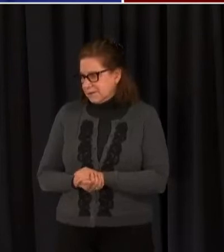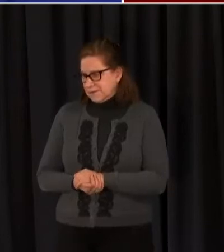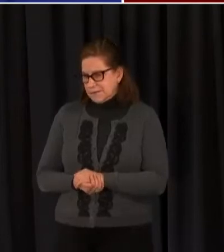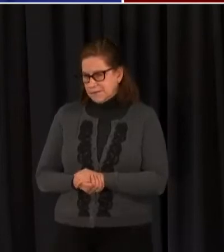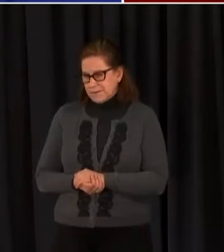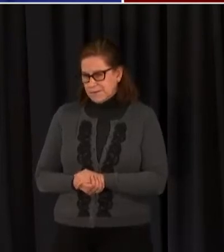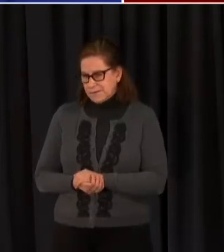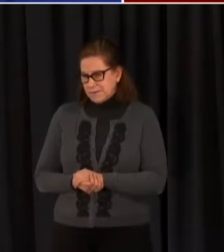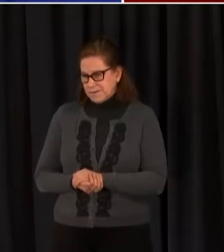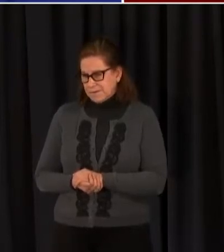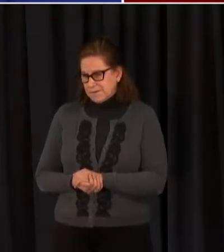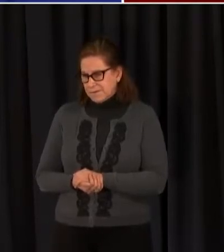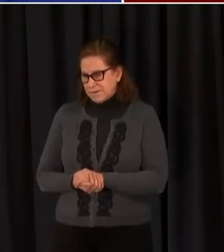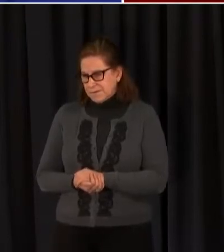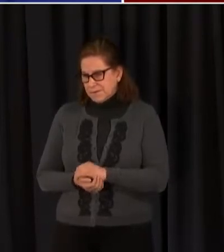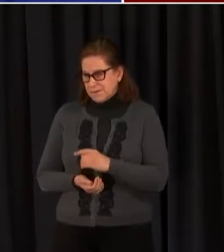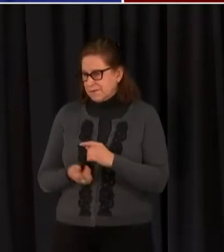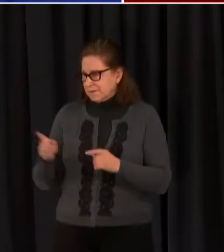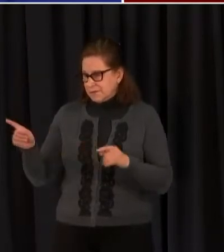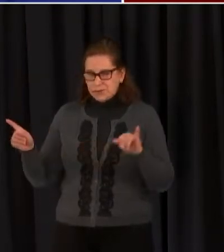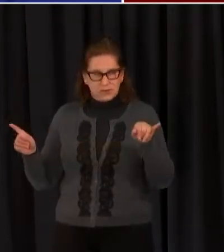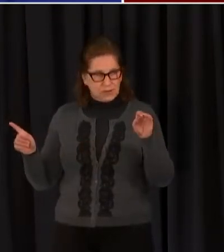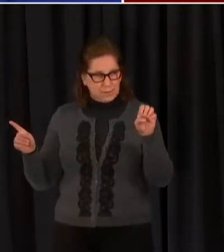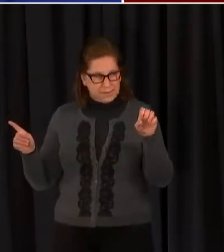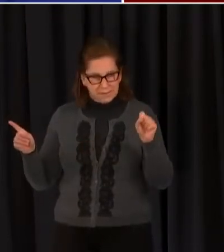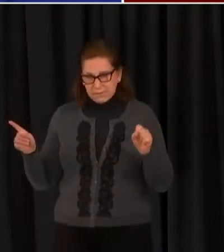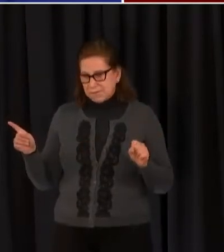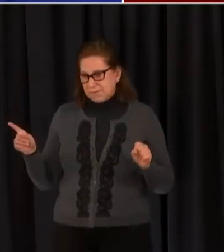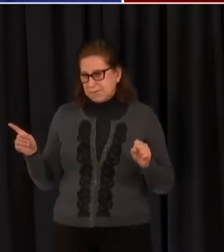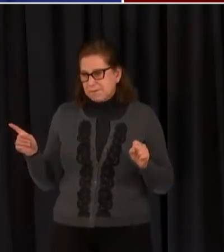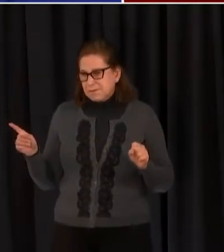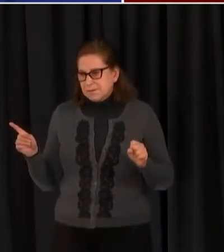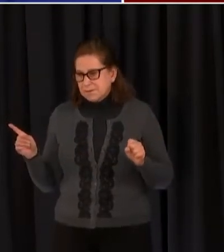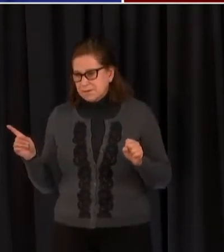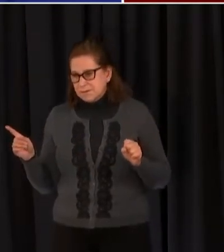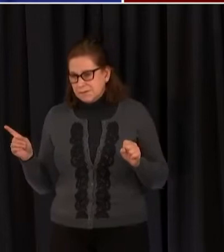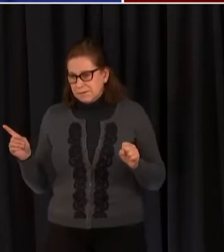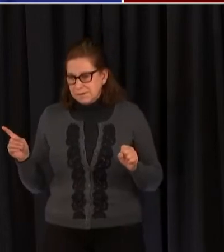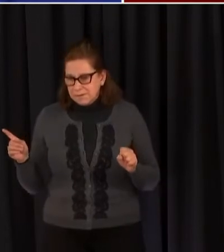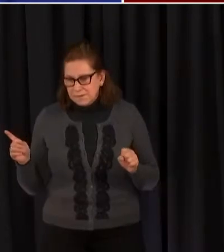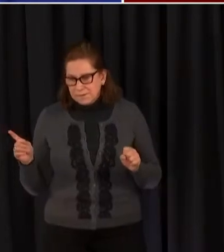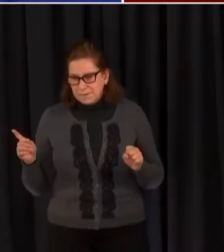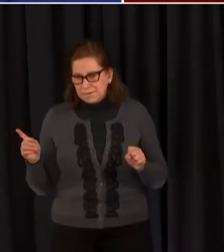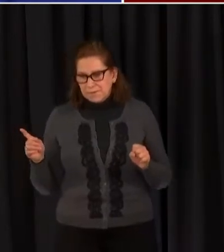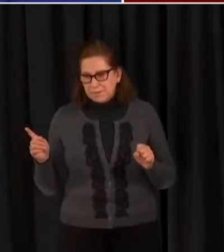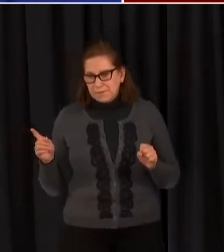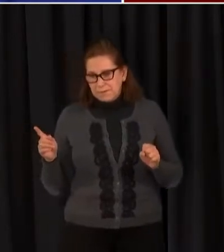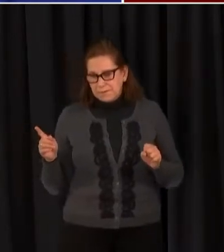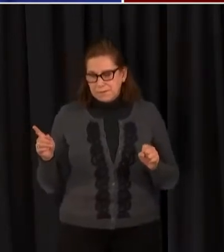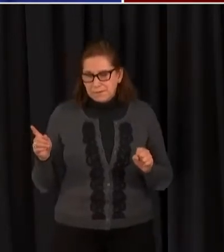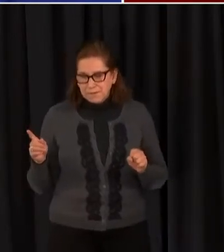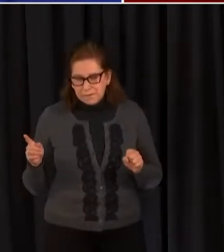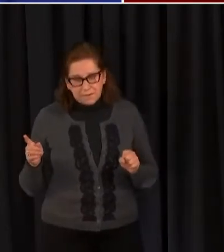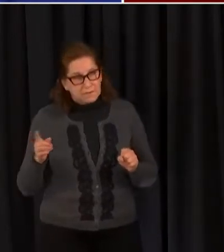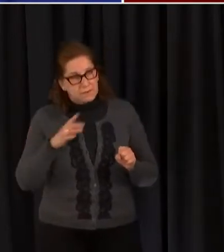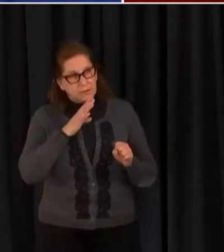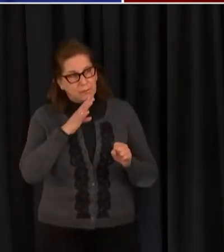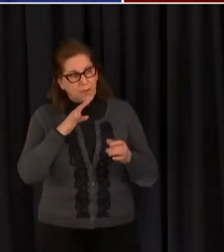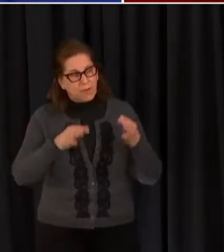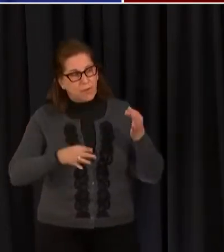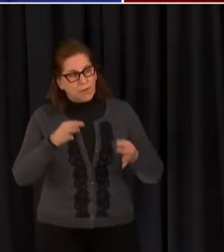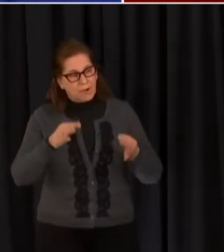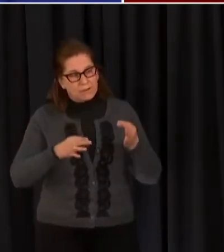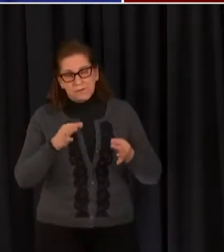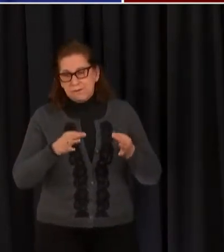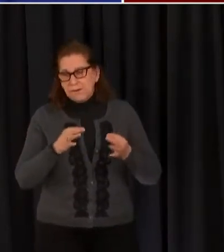with the staff working in courts and individuals providing legal services. Lots of lawyers here in this